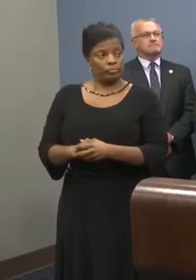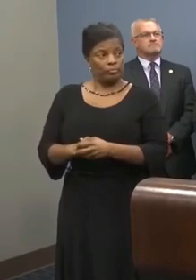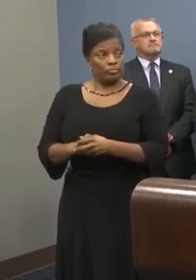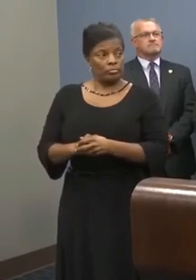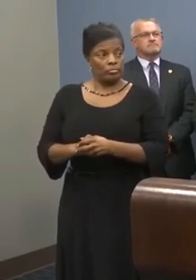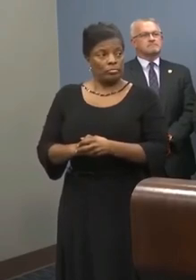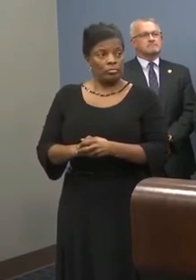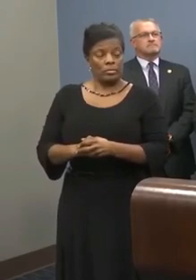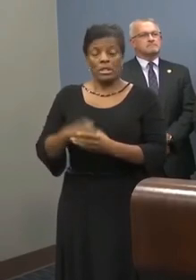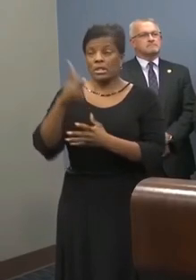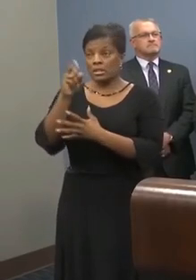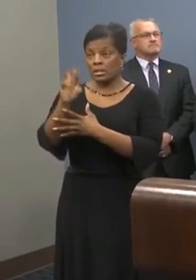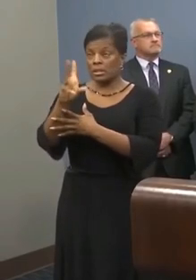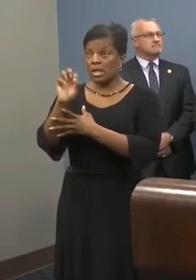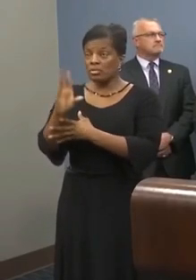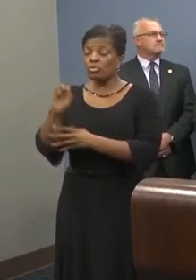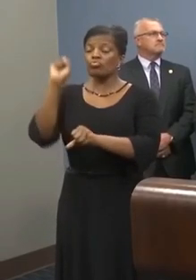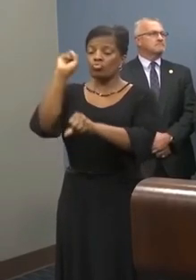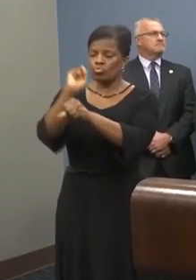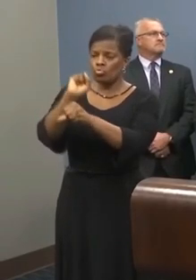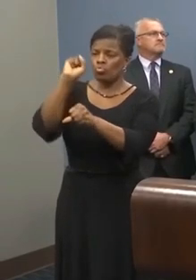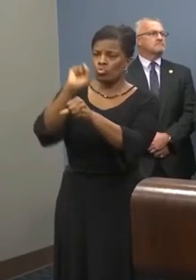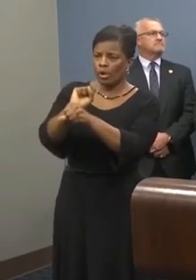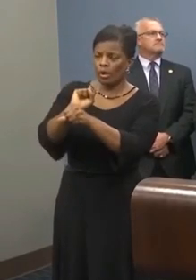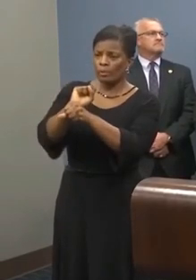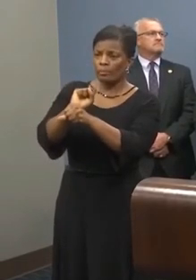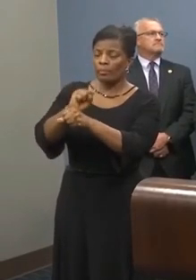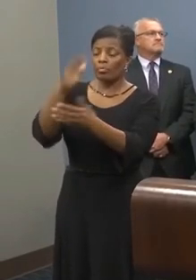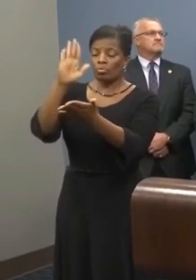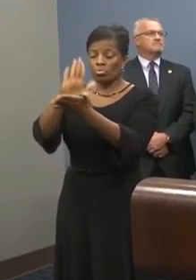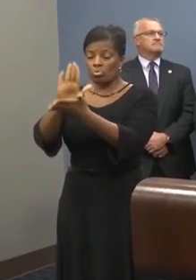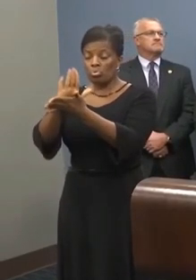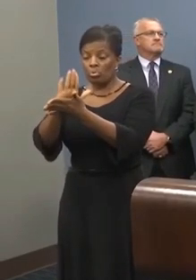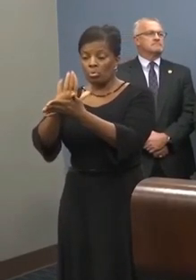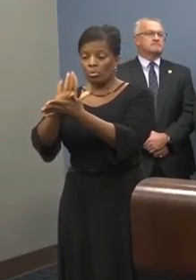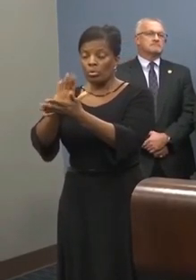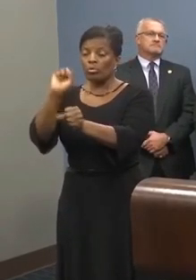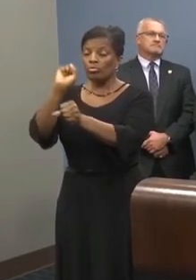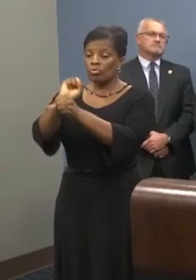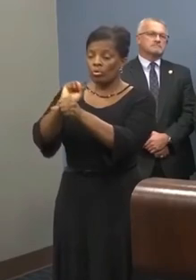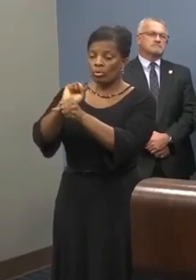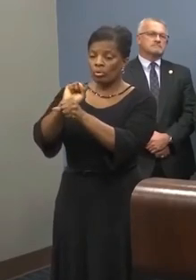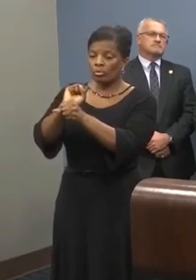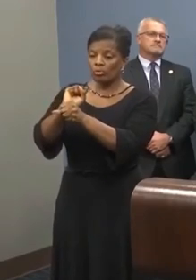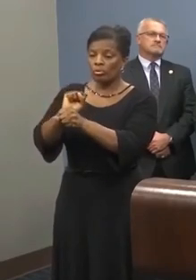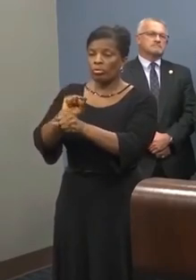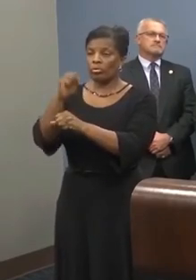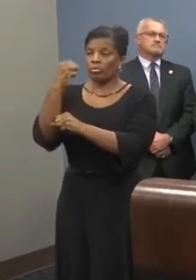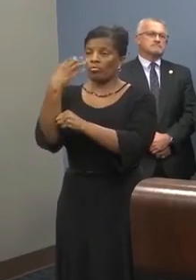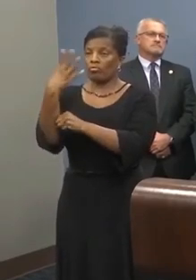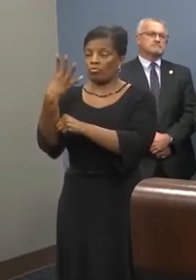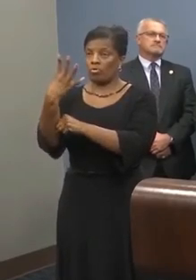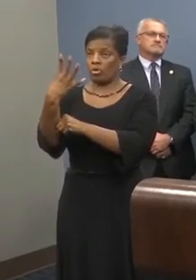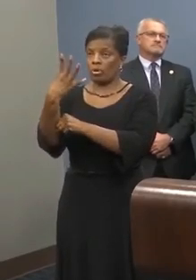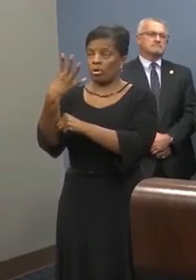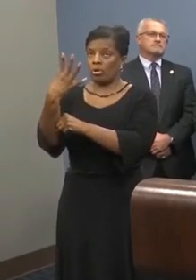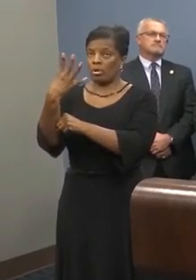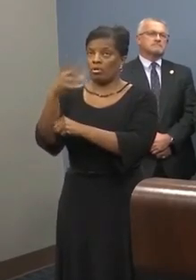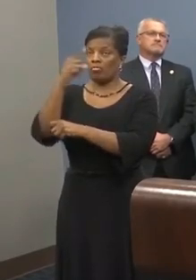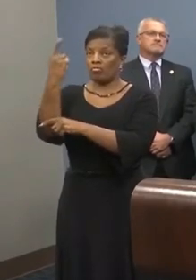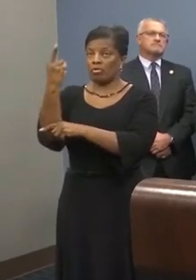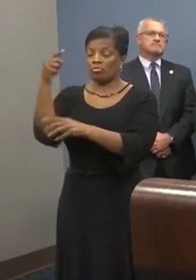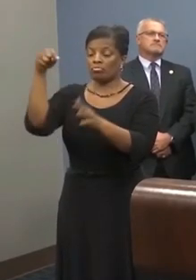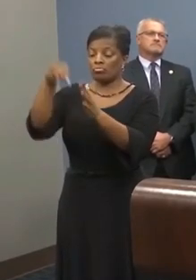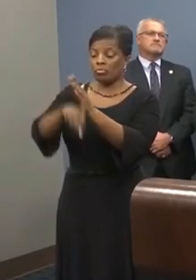Our detectives are currently working on the charging documents, and we will be charging 4 counts of